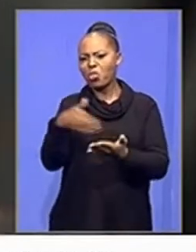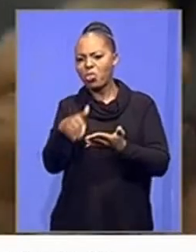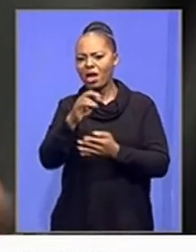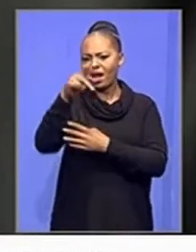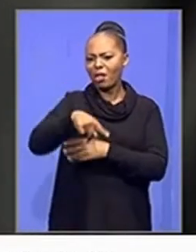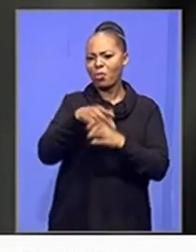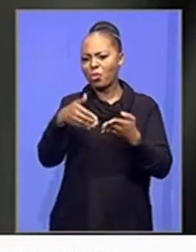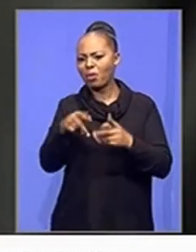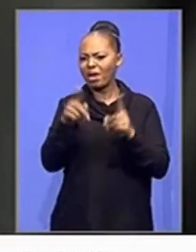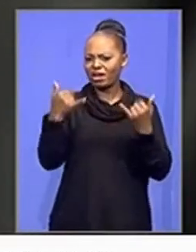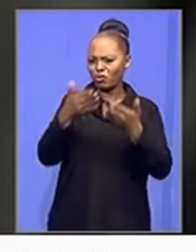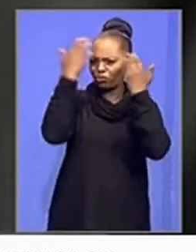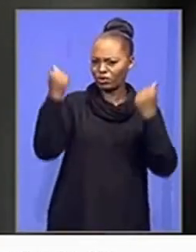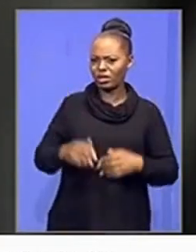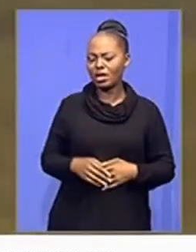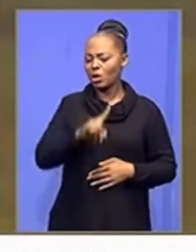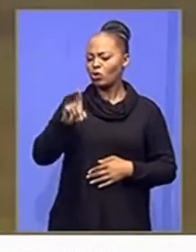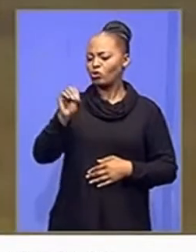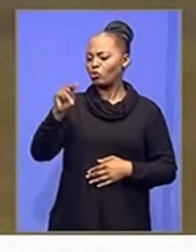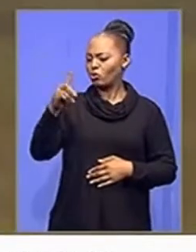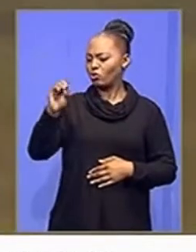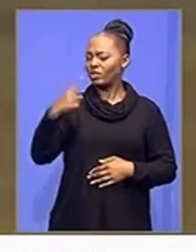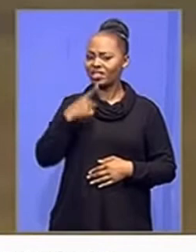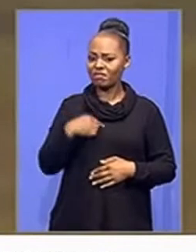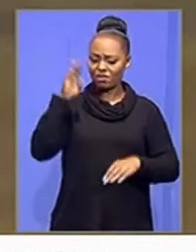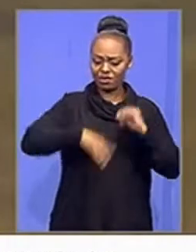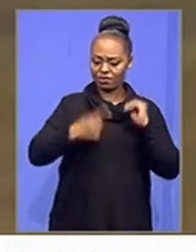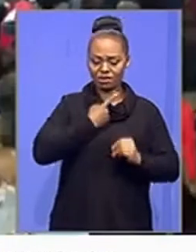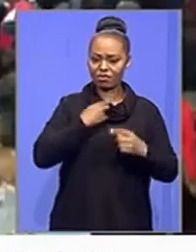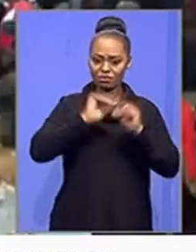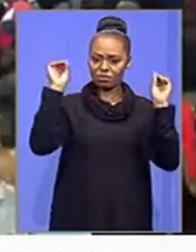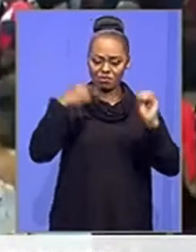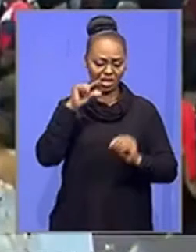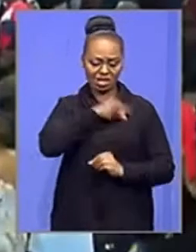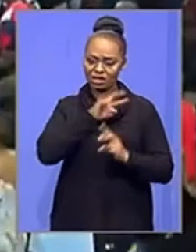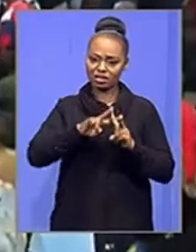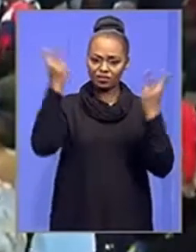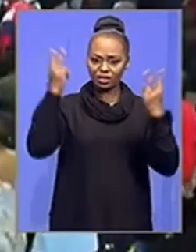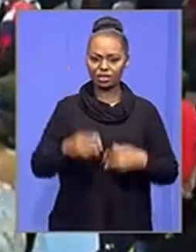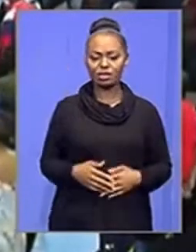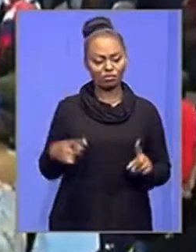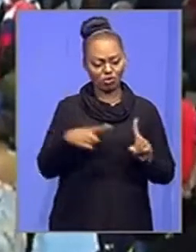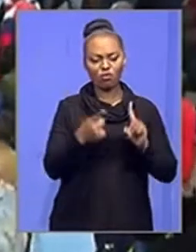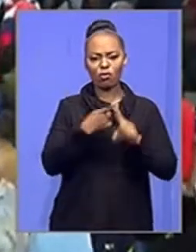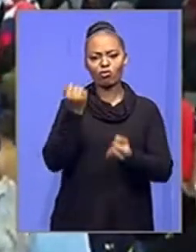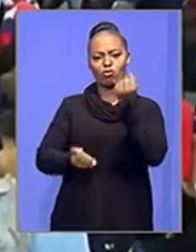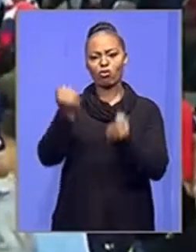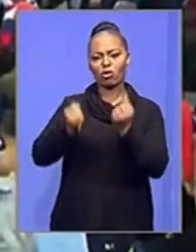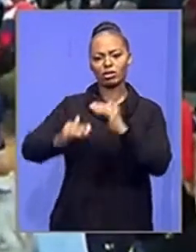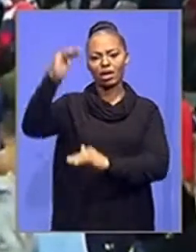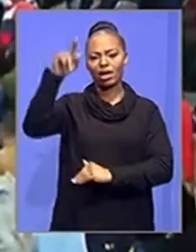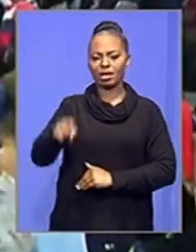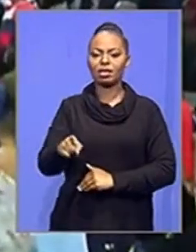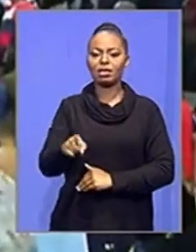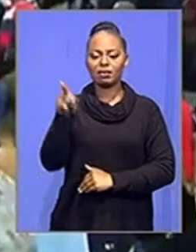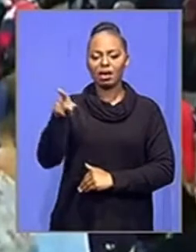I would like to the answer question. I'd better it's very answer. I'd better say it's just a good